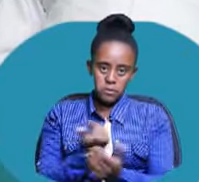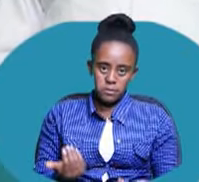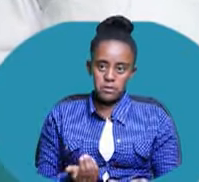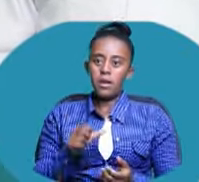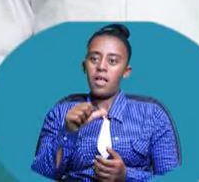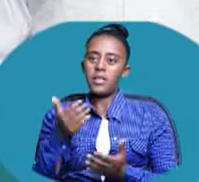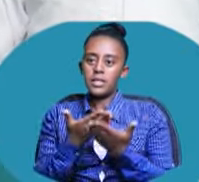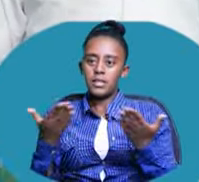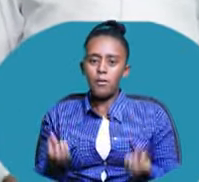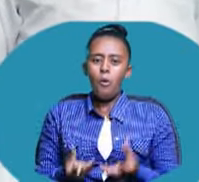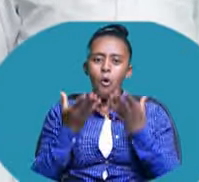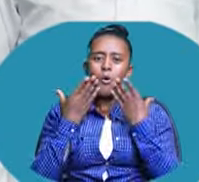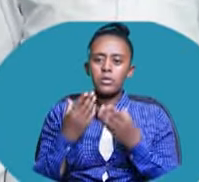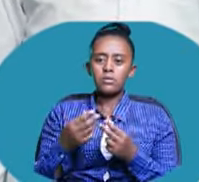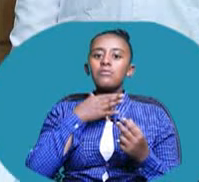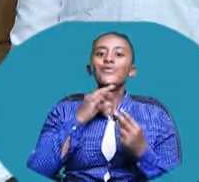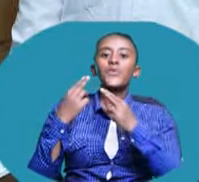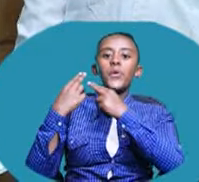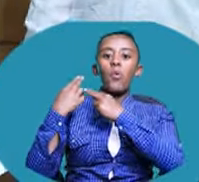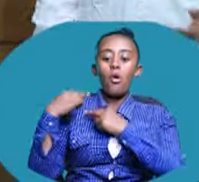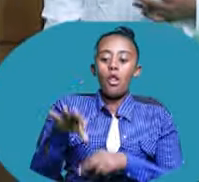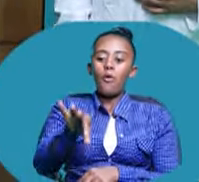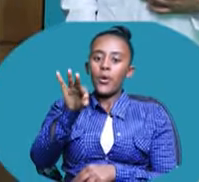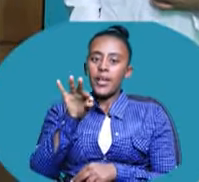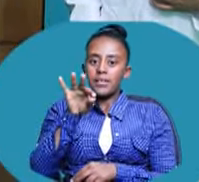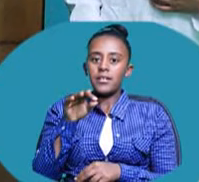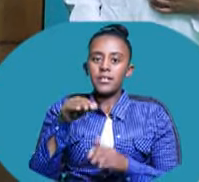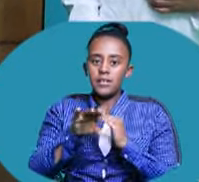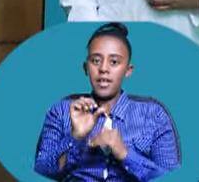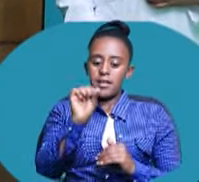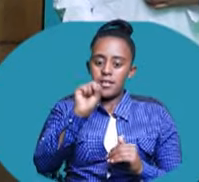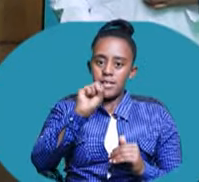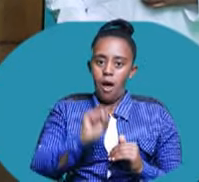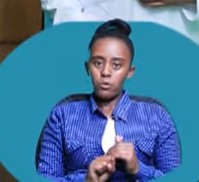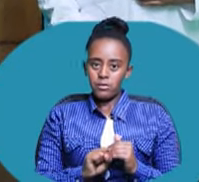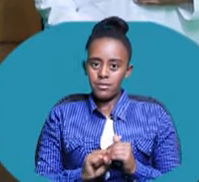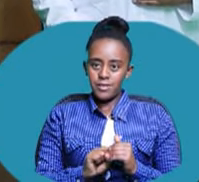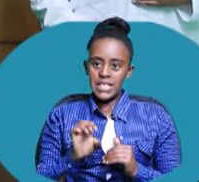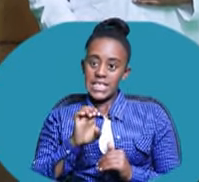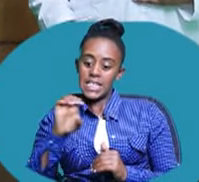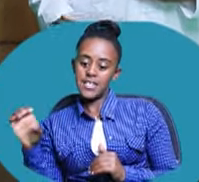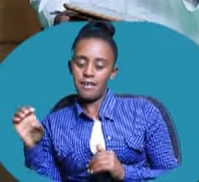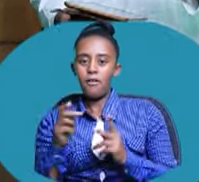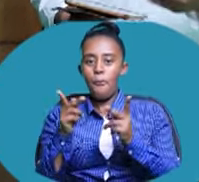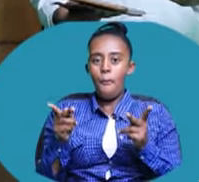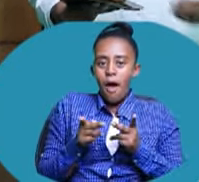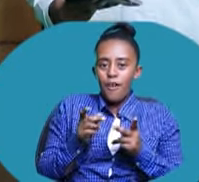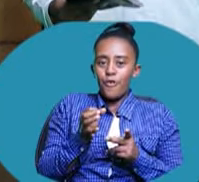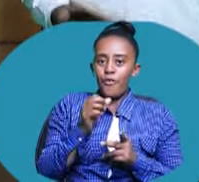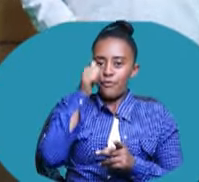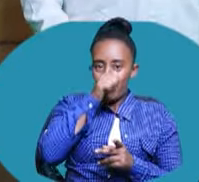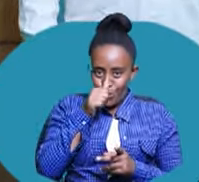other thing, most of the sultanate located in the southeastern part of Ethiopia.